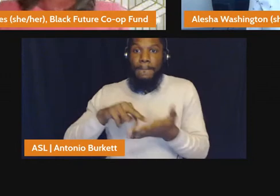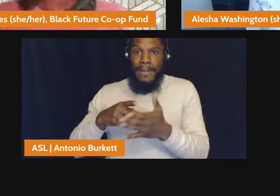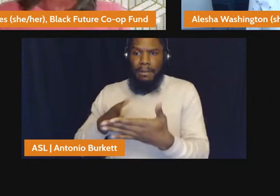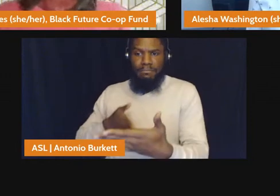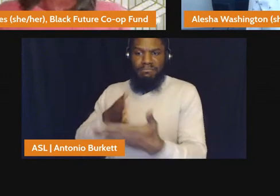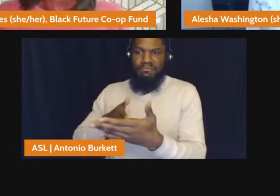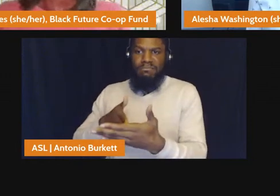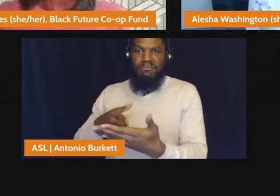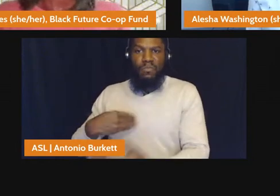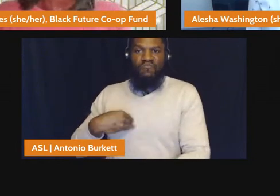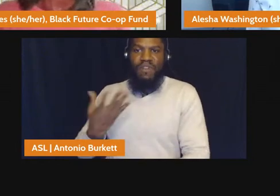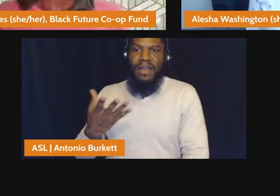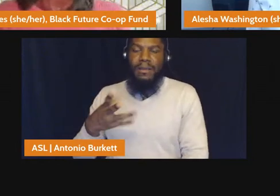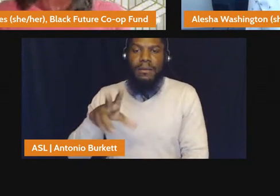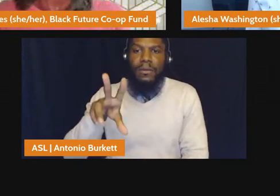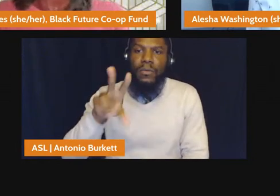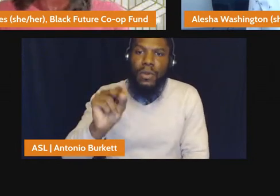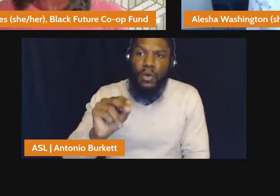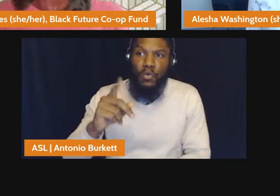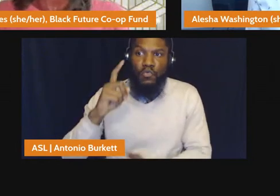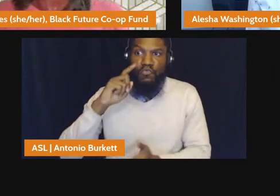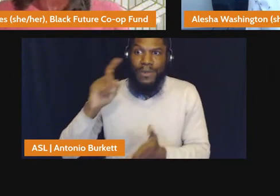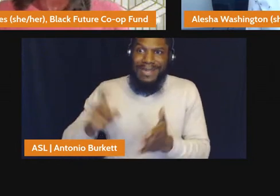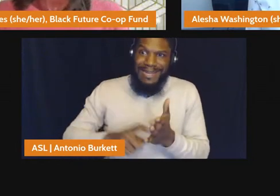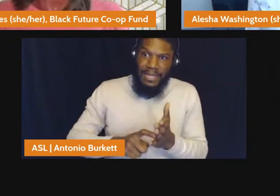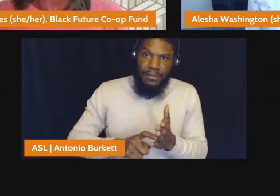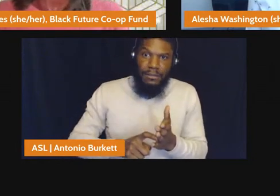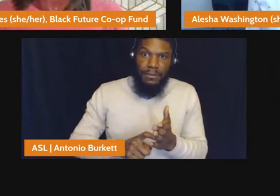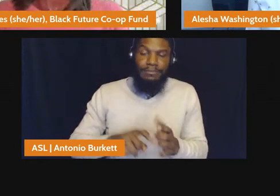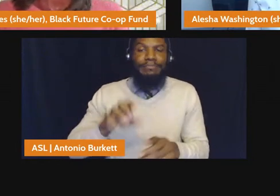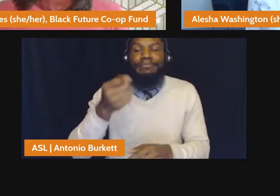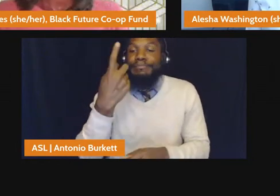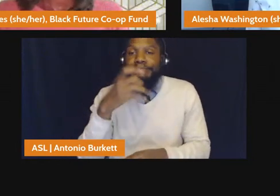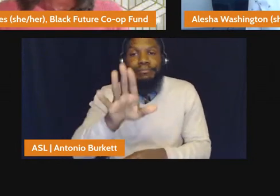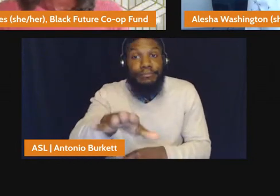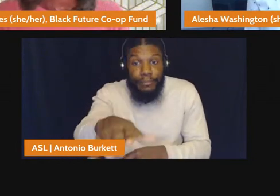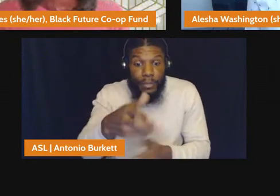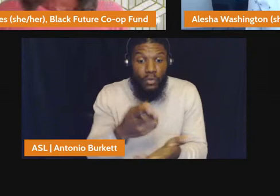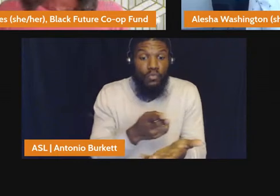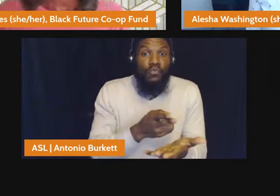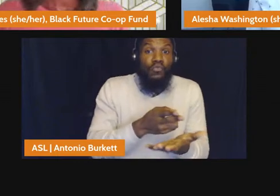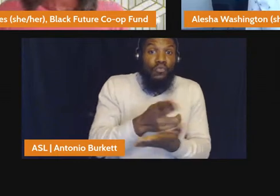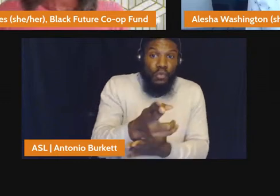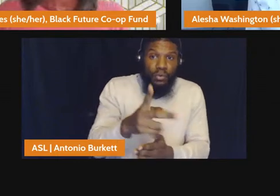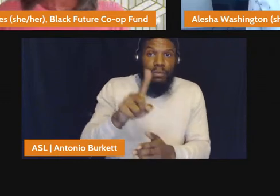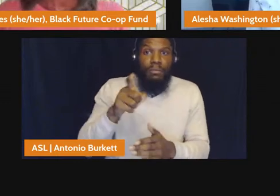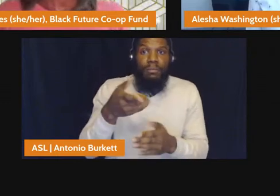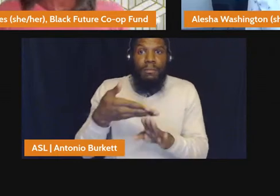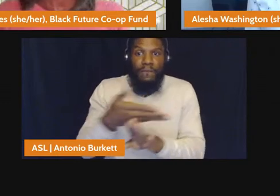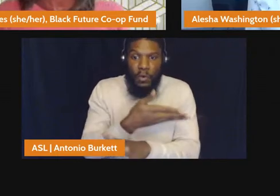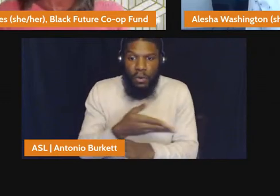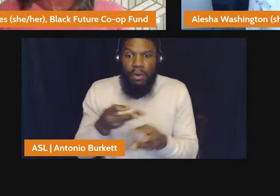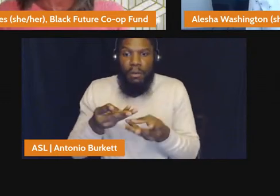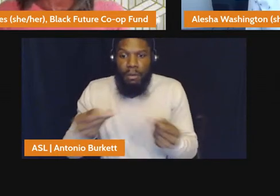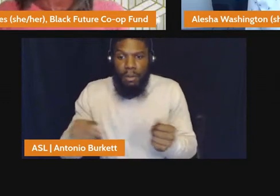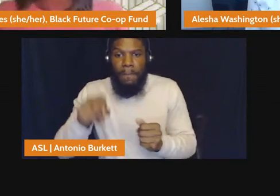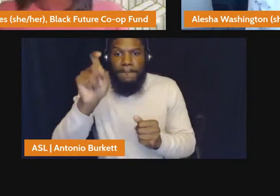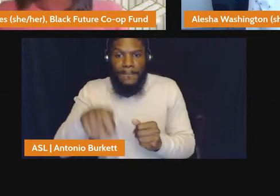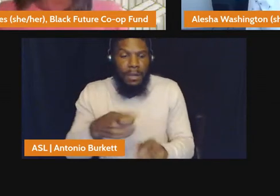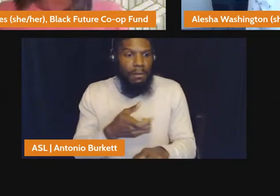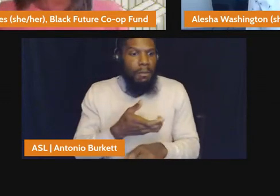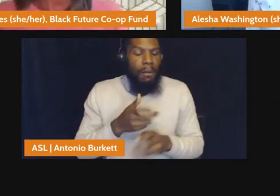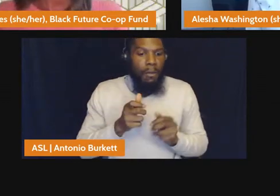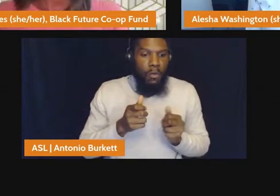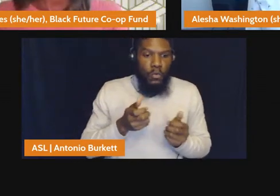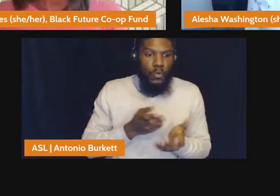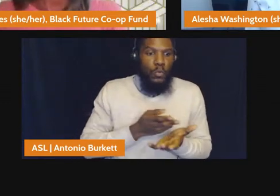Recognition has to come. Truth has to come before reconciliation. Recognition has to come before you can recognize it enough to do something about it.